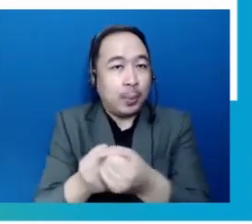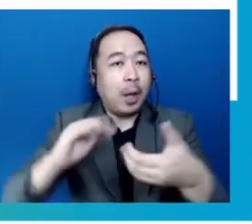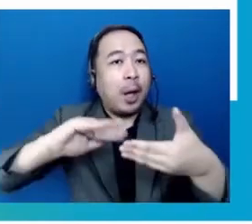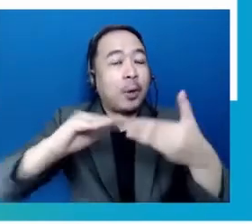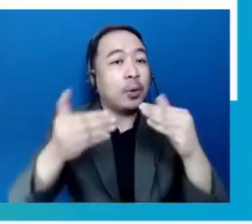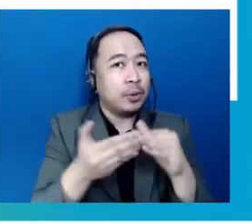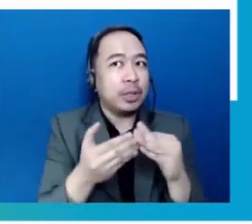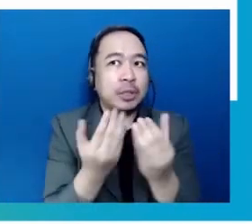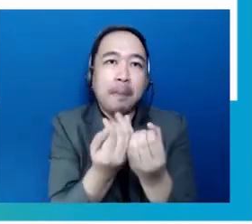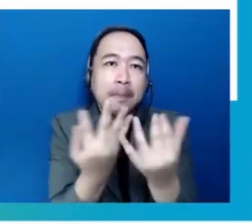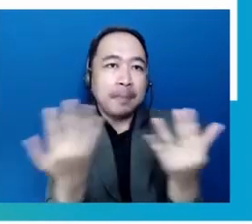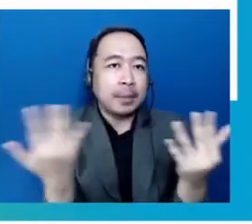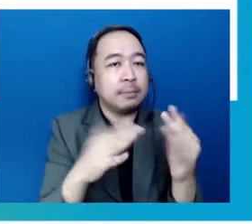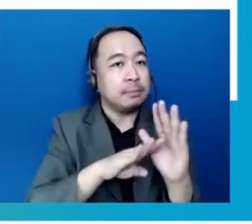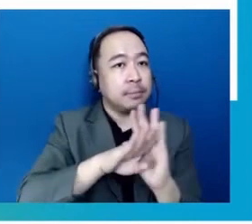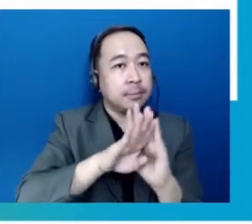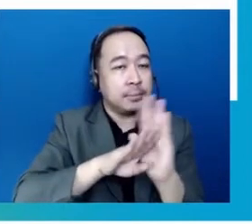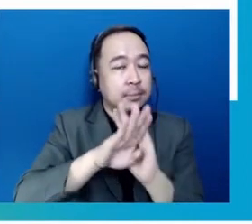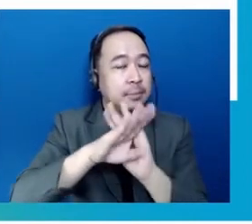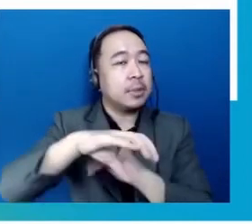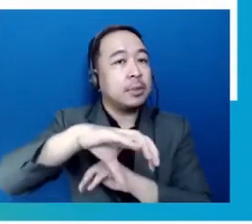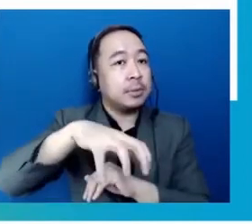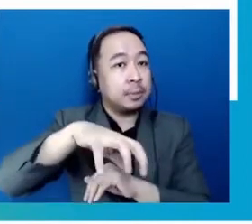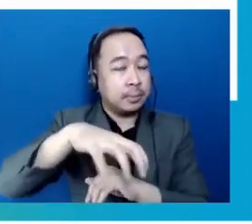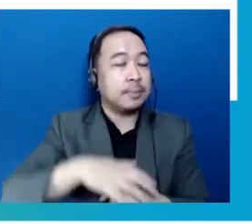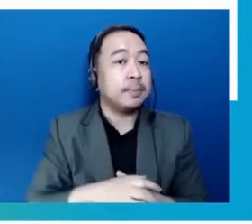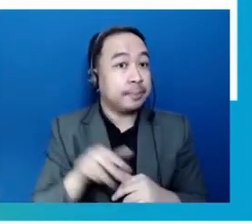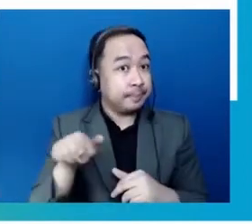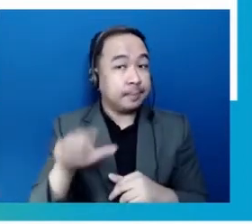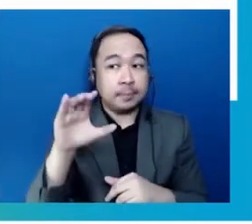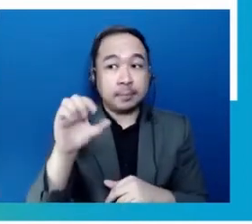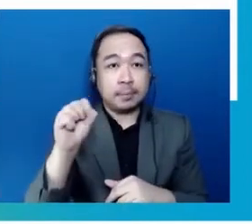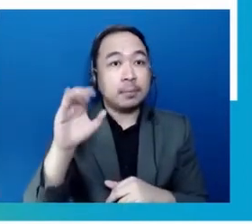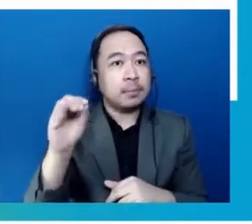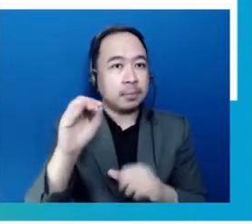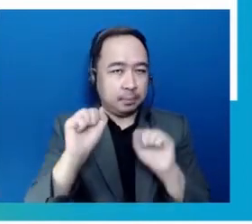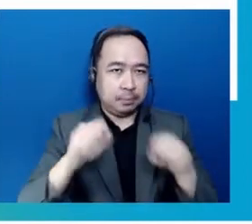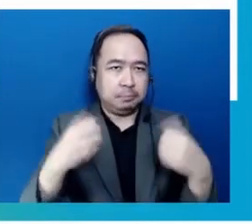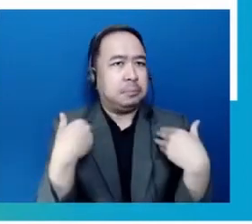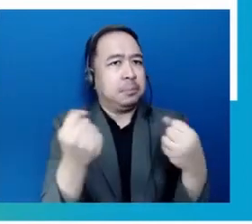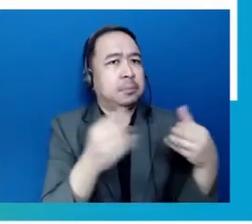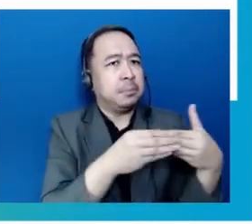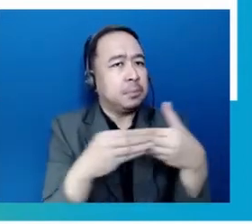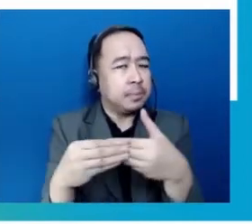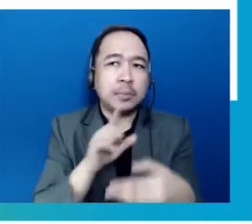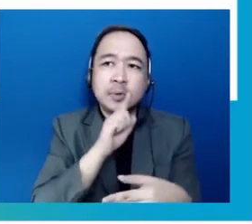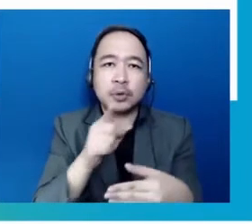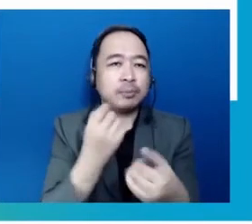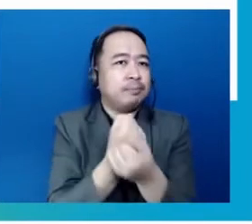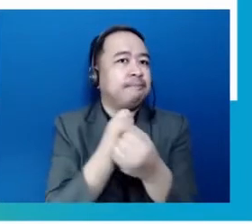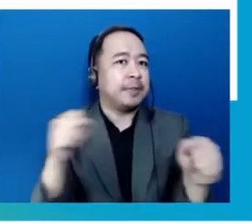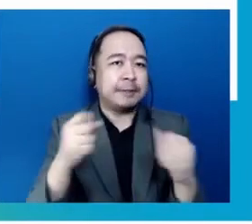developing countries, CSO can be an important force to ensure that safe and effective vaccines will be